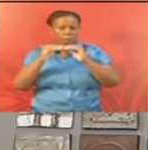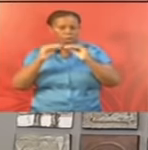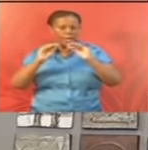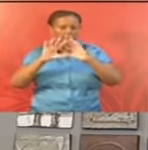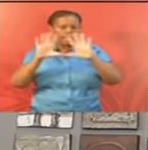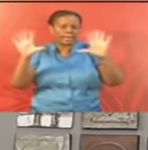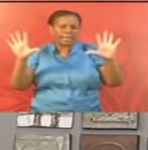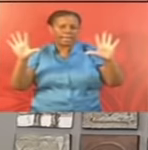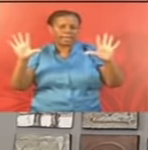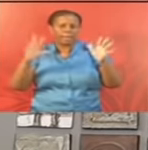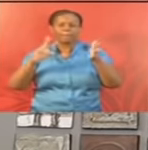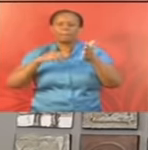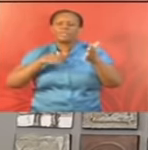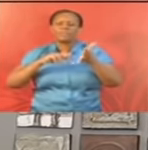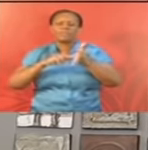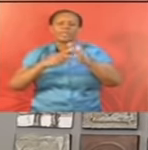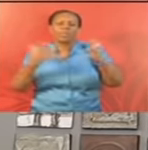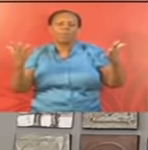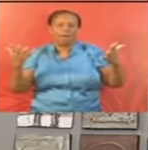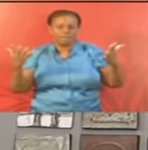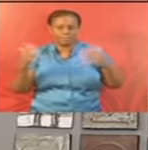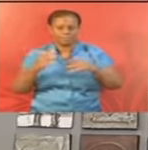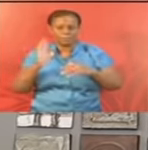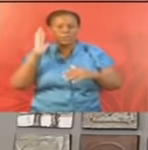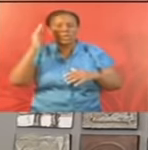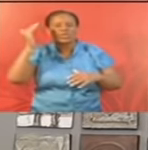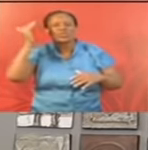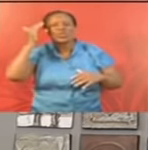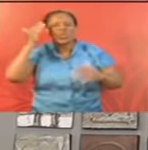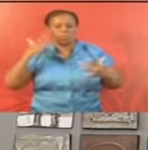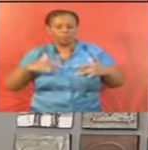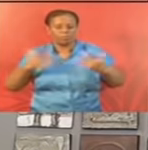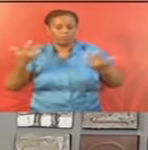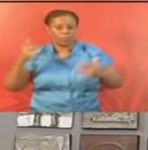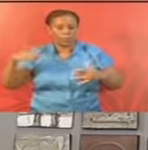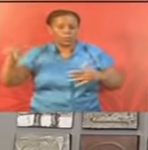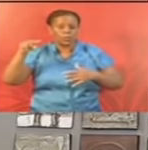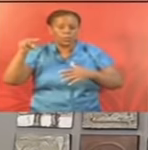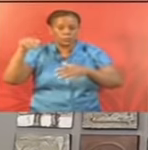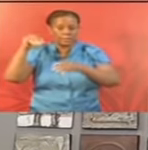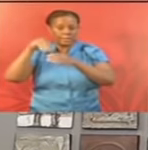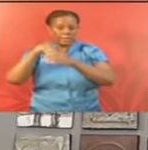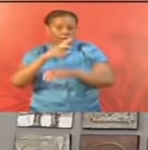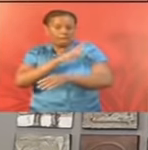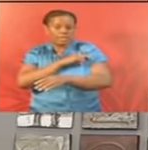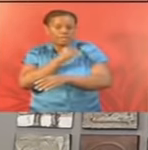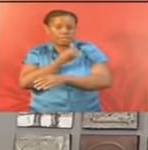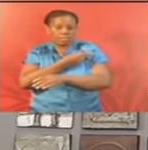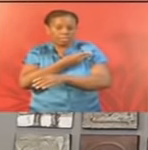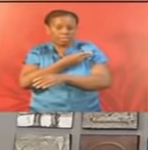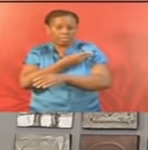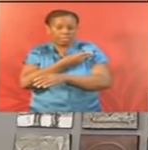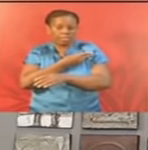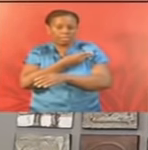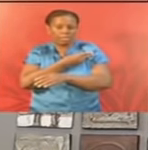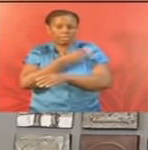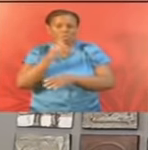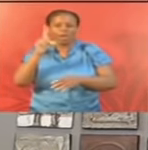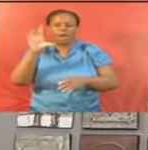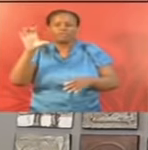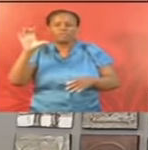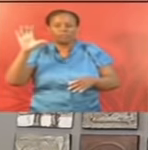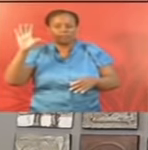that. With regard to persons in hospitals, we have hospitalized 105